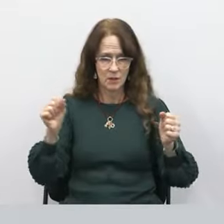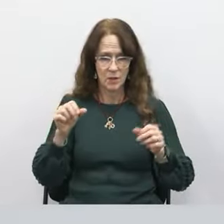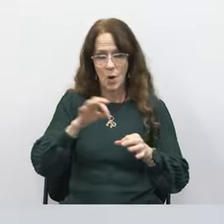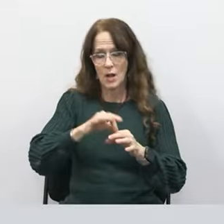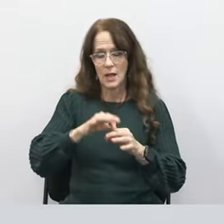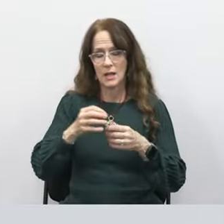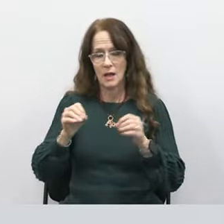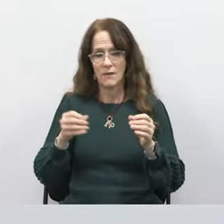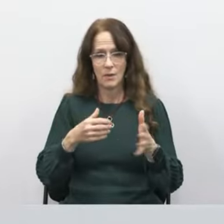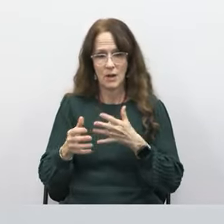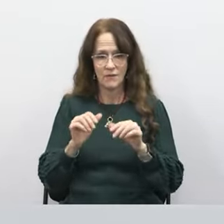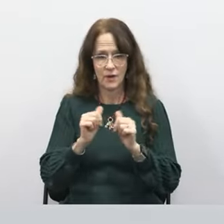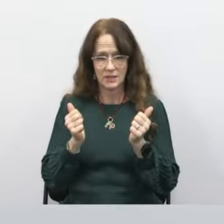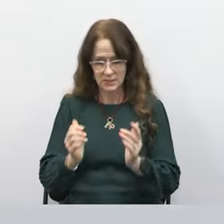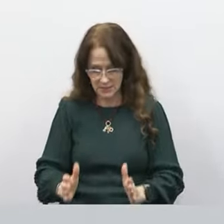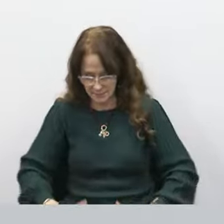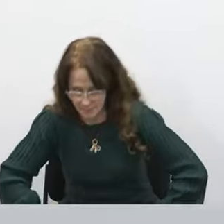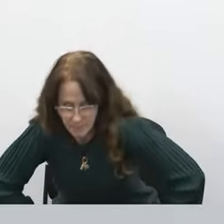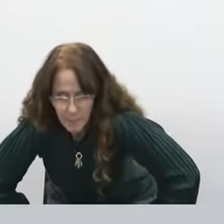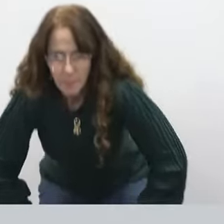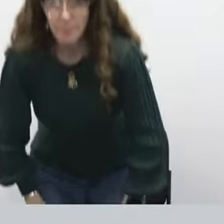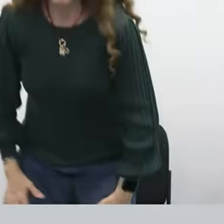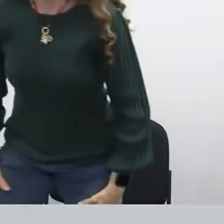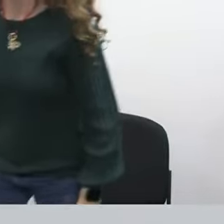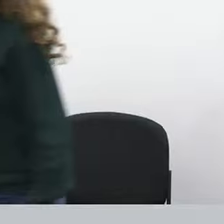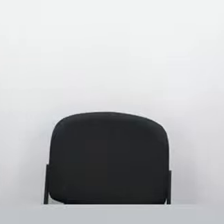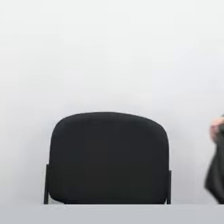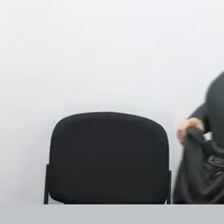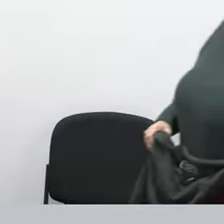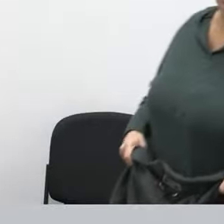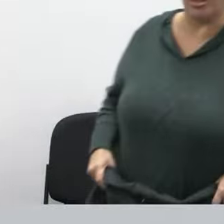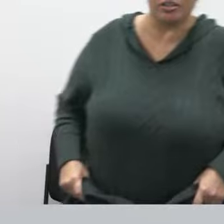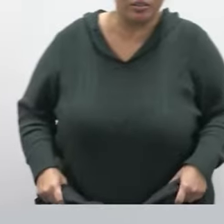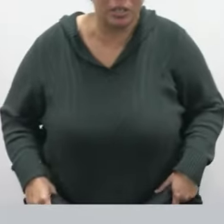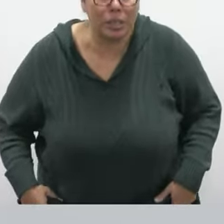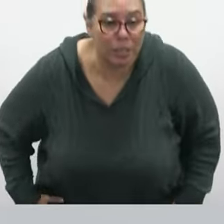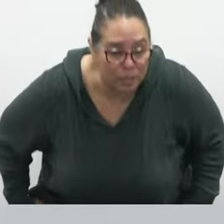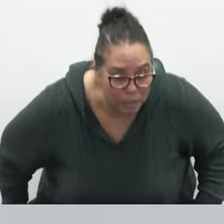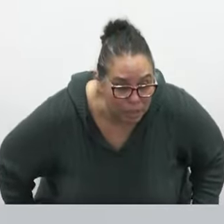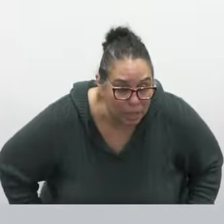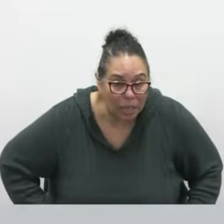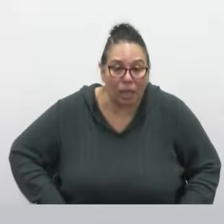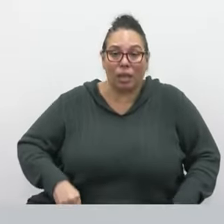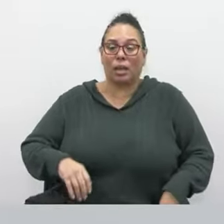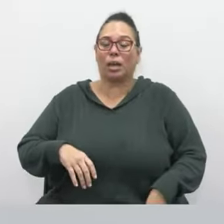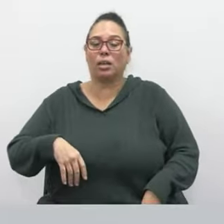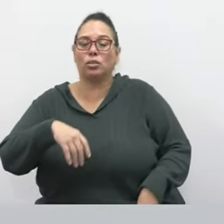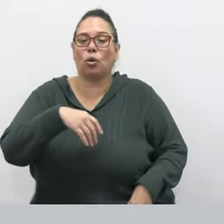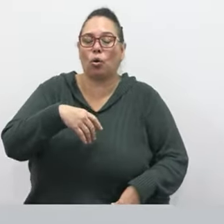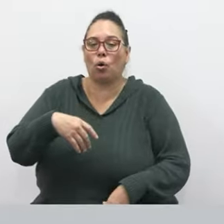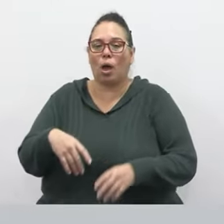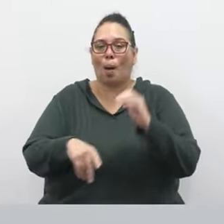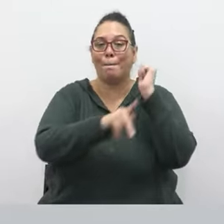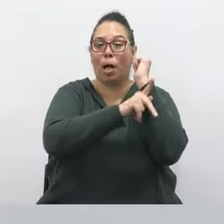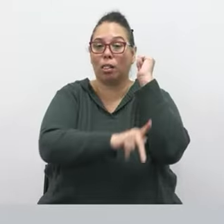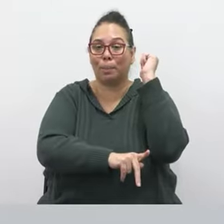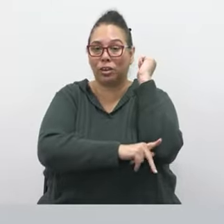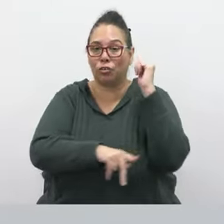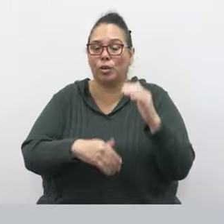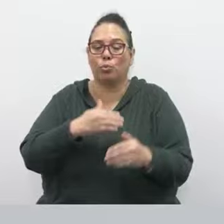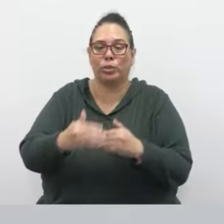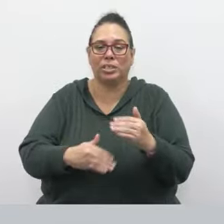of agency. And what that process looks like under parliamentary procedures is that the board president would conduct the